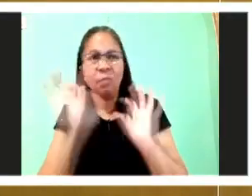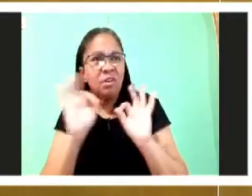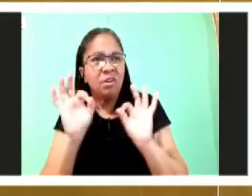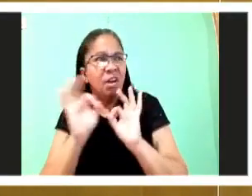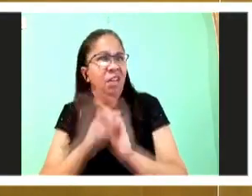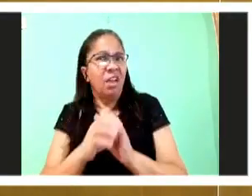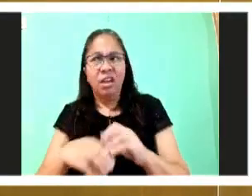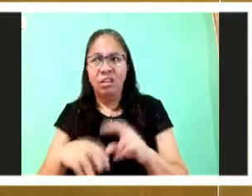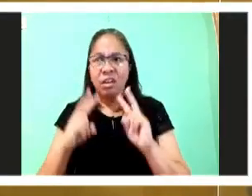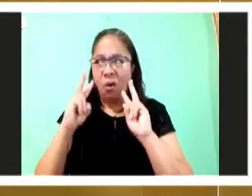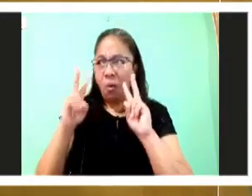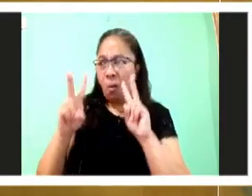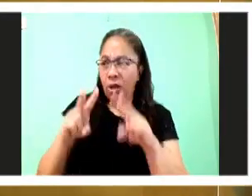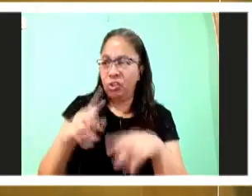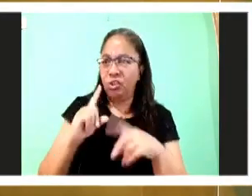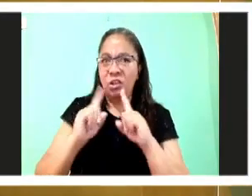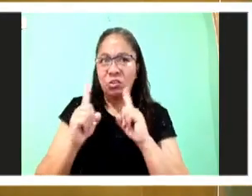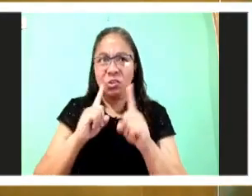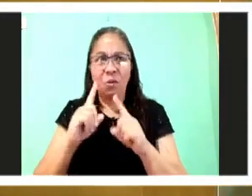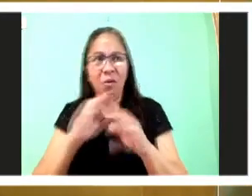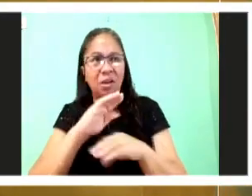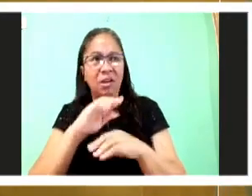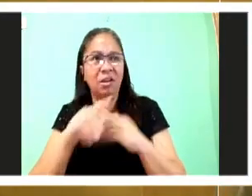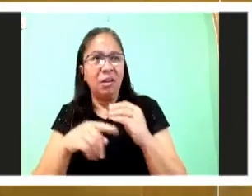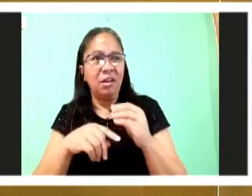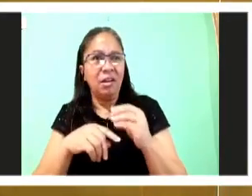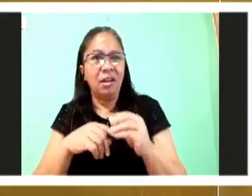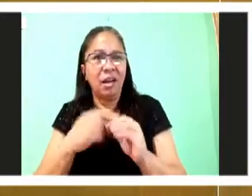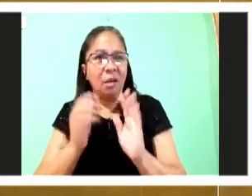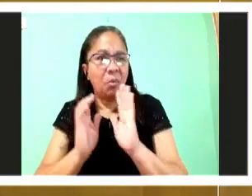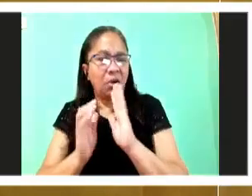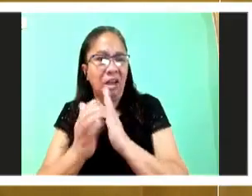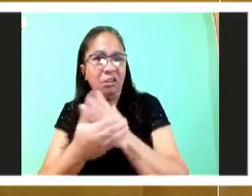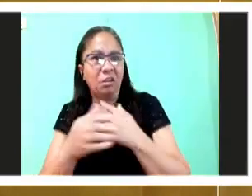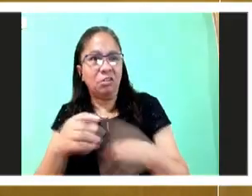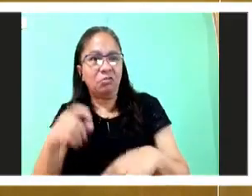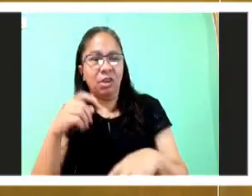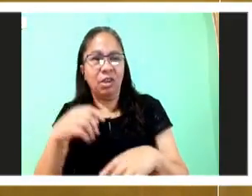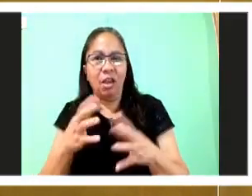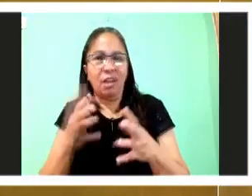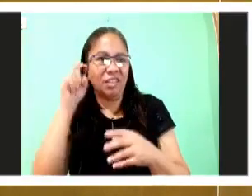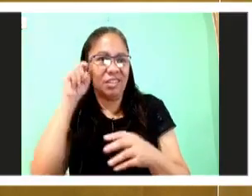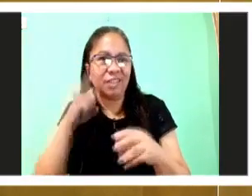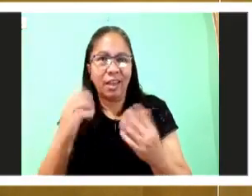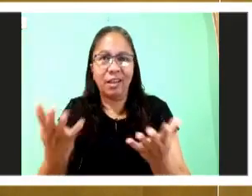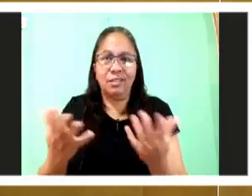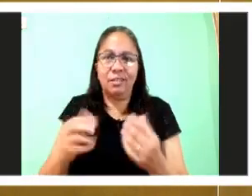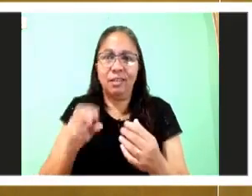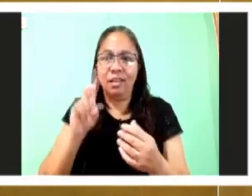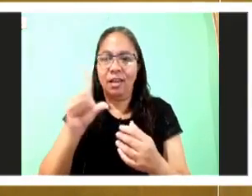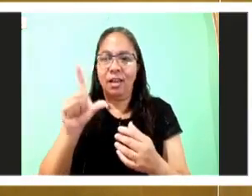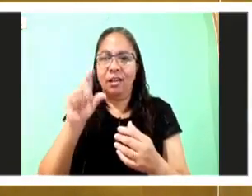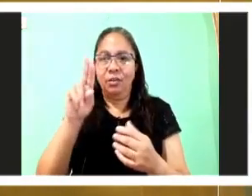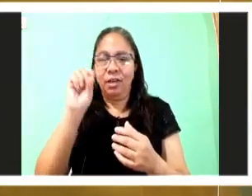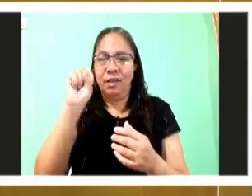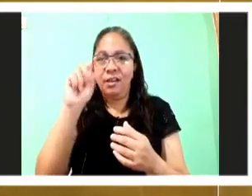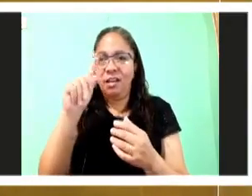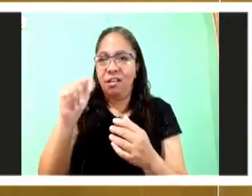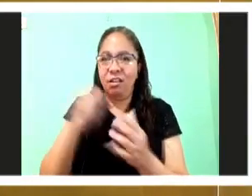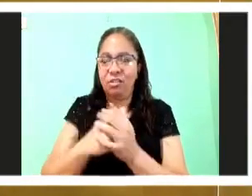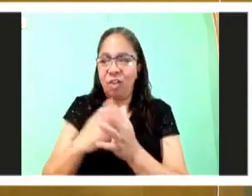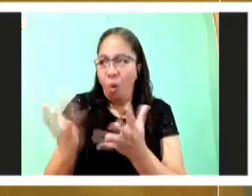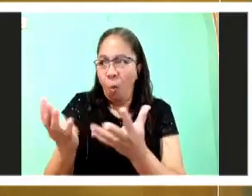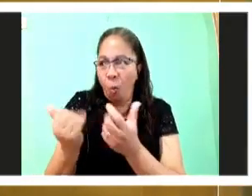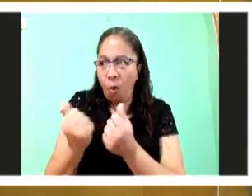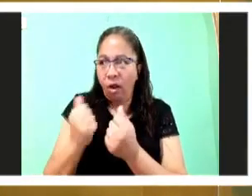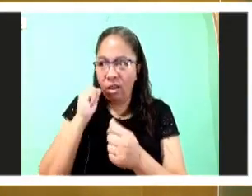a culture of concupiscence, of lust, that makes lust into a virtue and